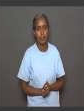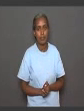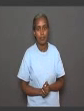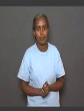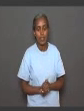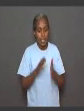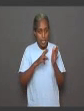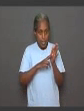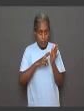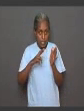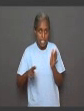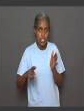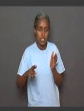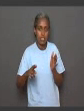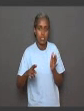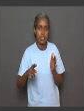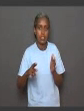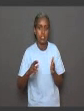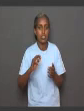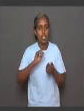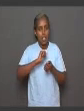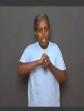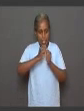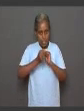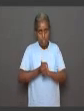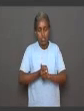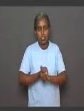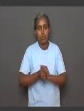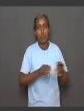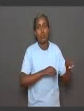A reflection is a rigid motion.